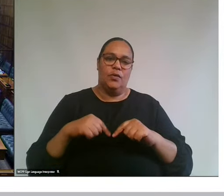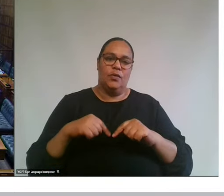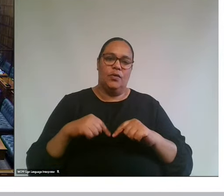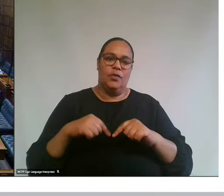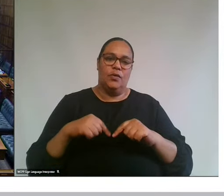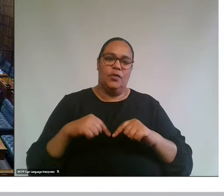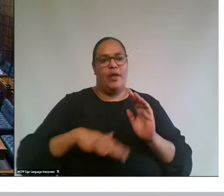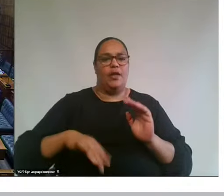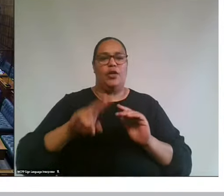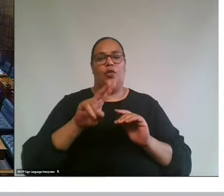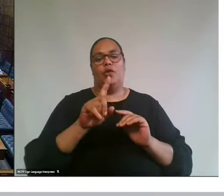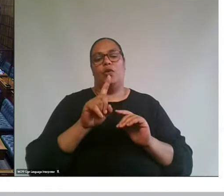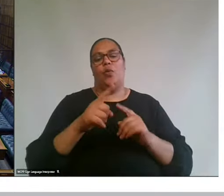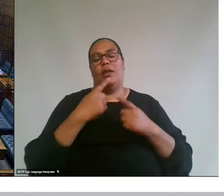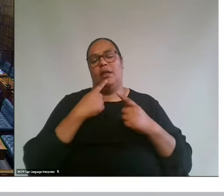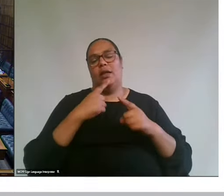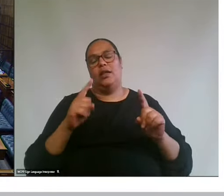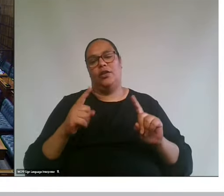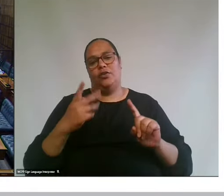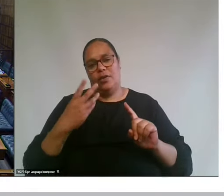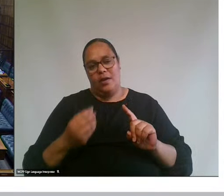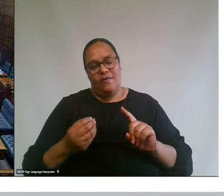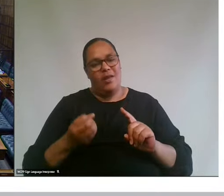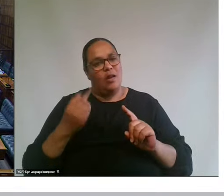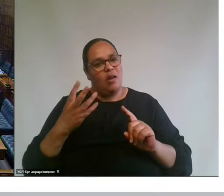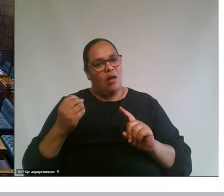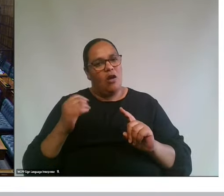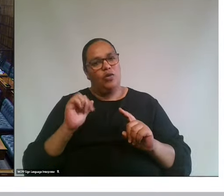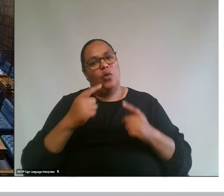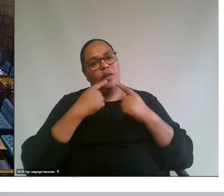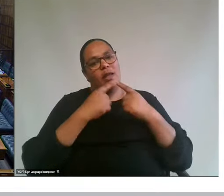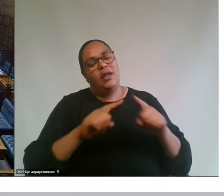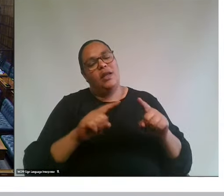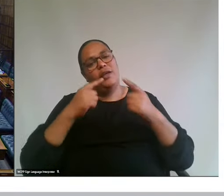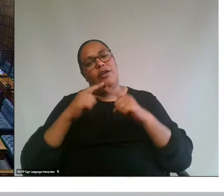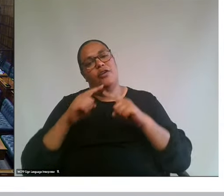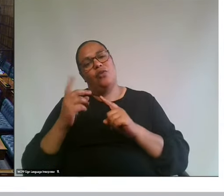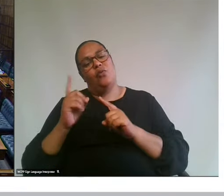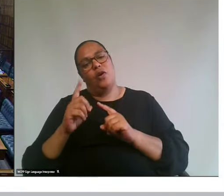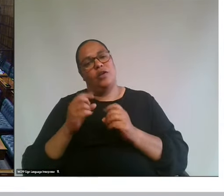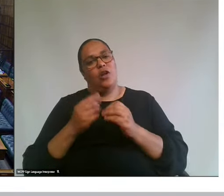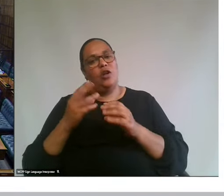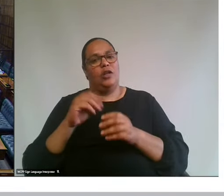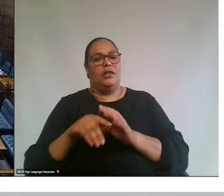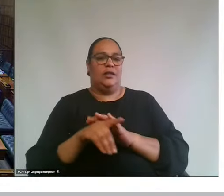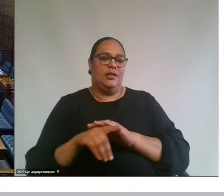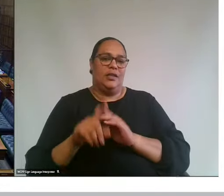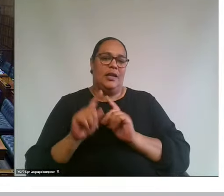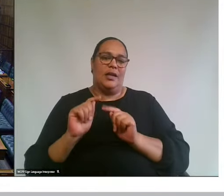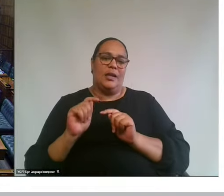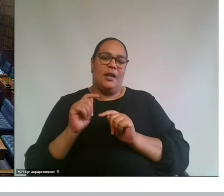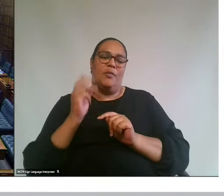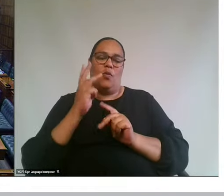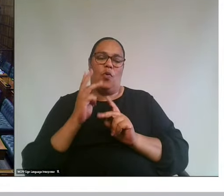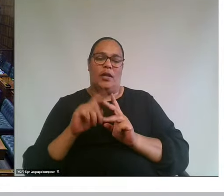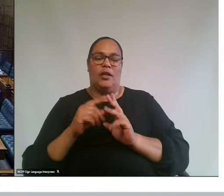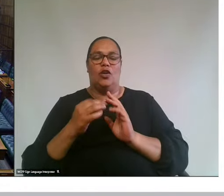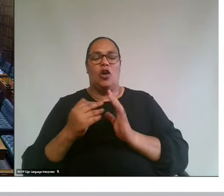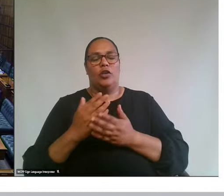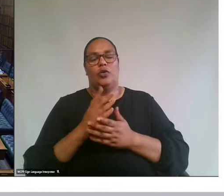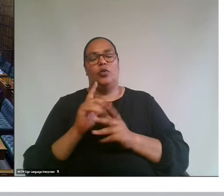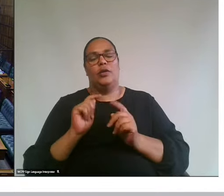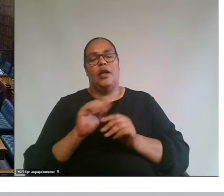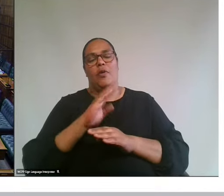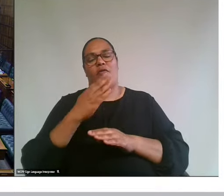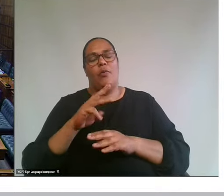area 21 declarations and a lot of the Declarations are again in the district so Cape Town Cape W Garden Route Cape